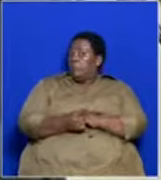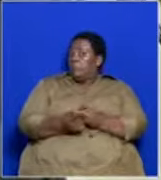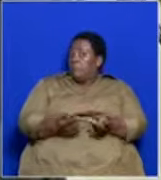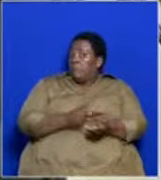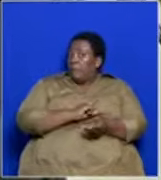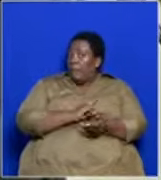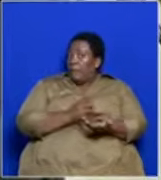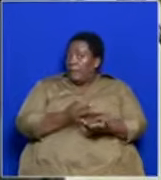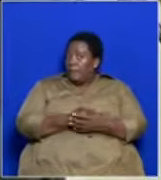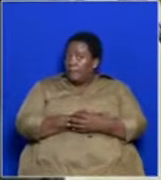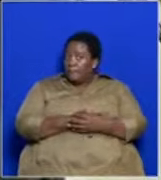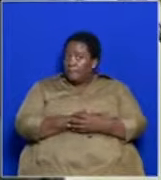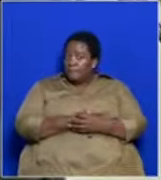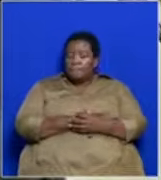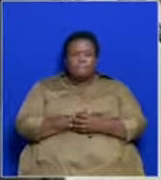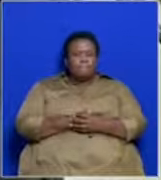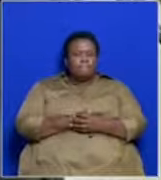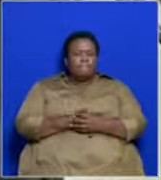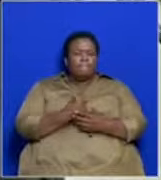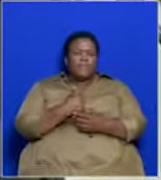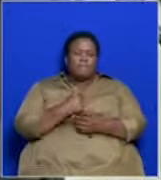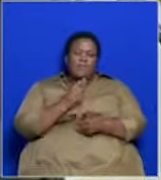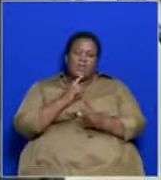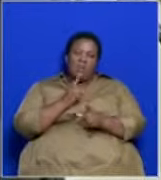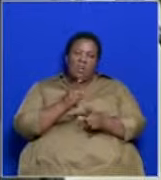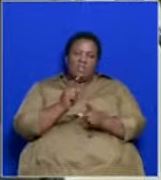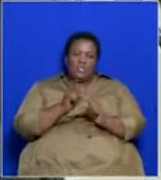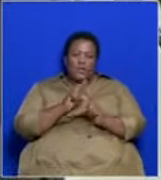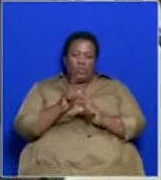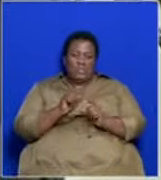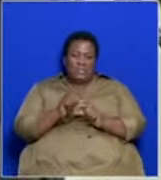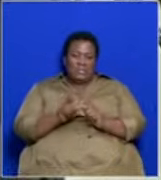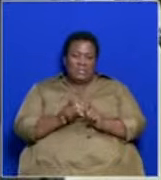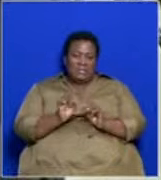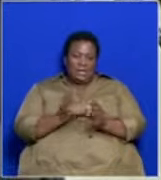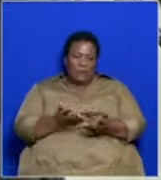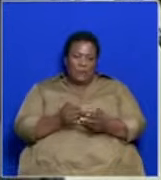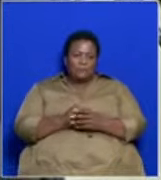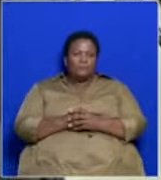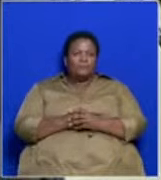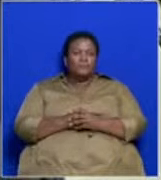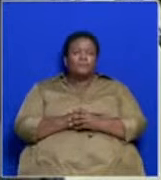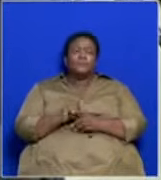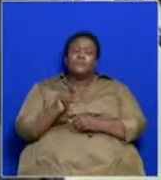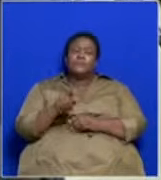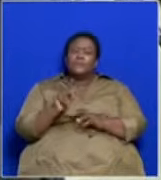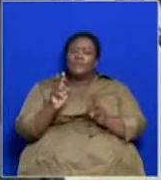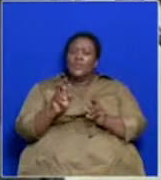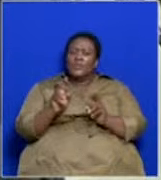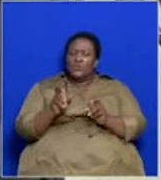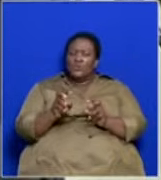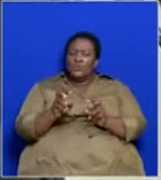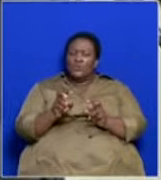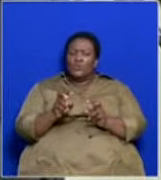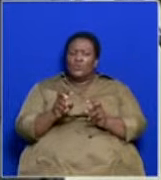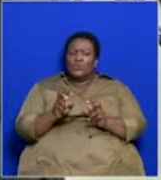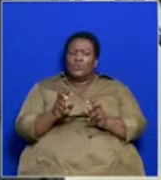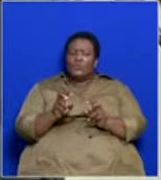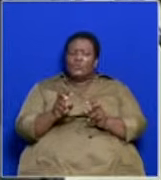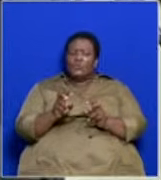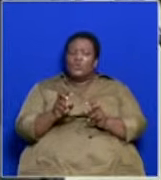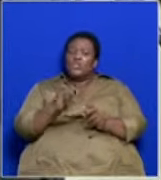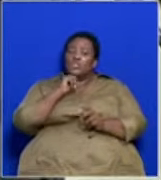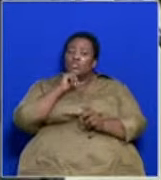I'll answer this question like this. This matter was not before court only for